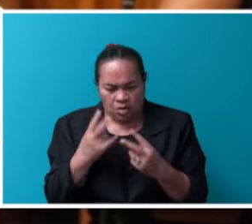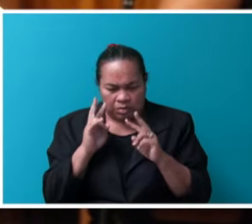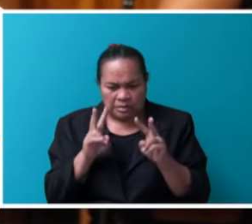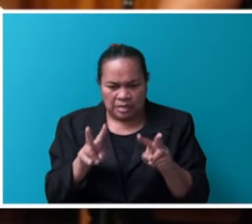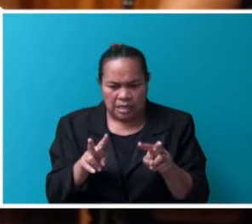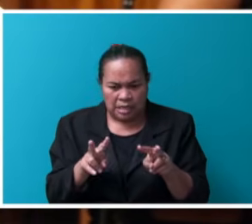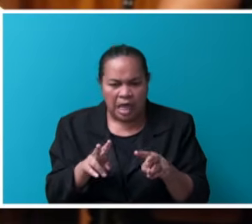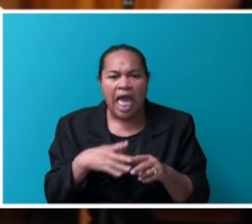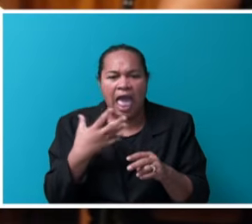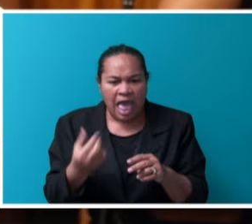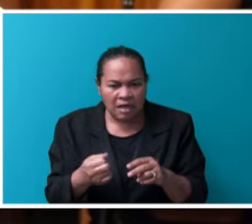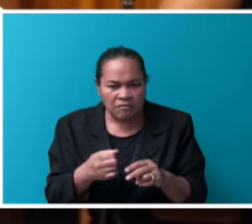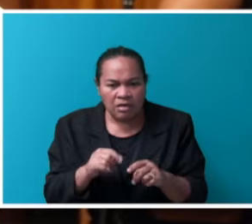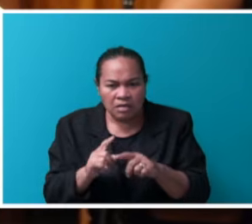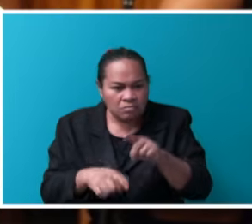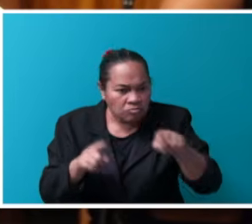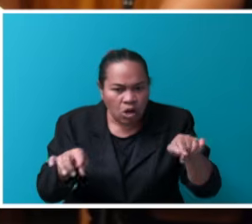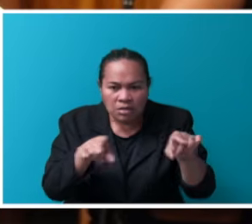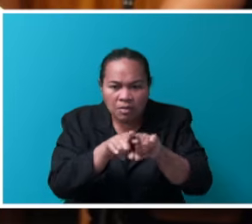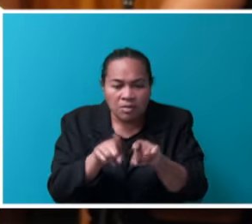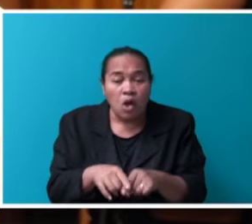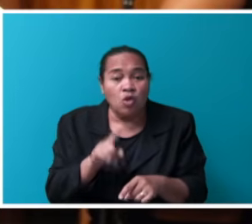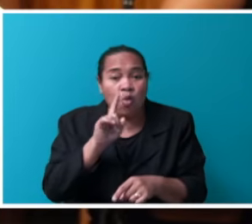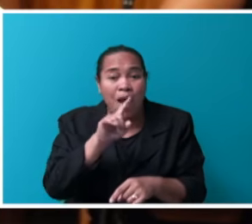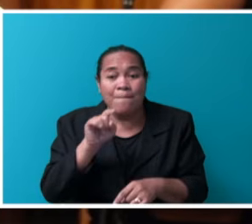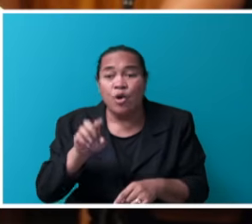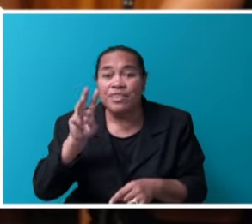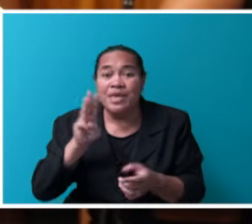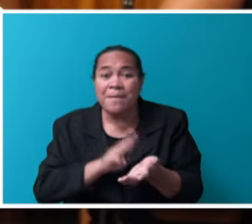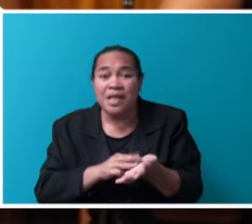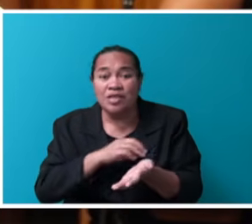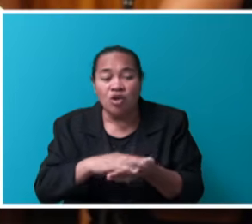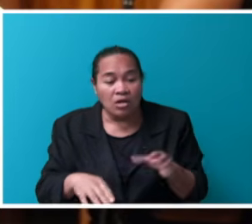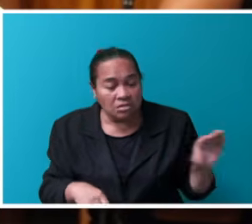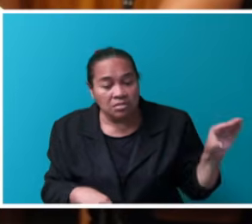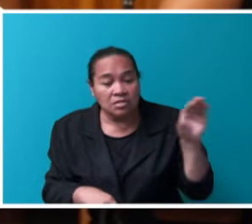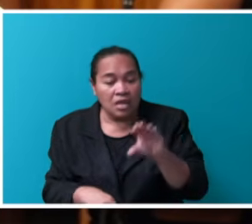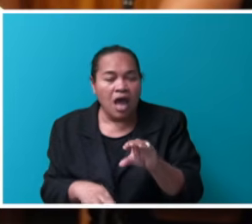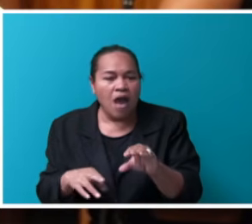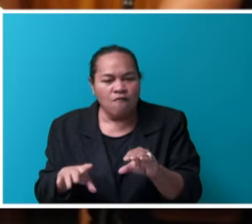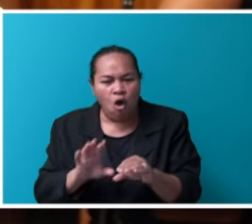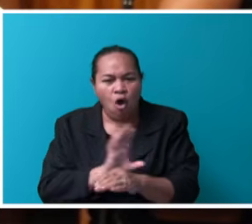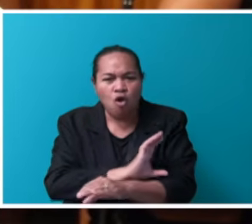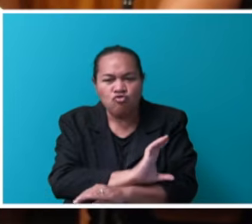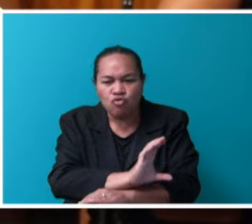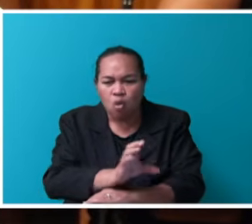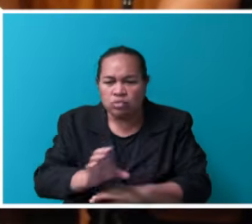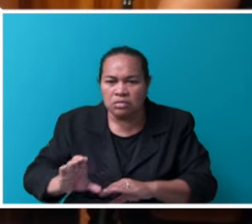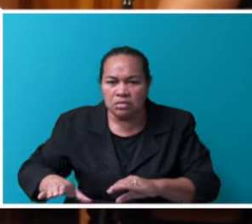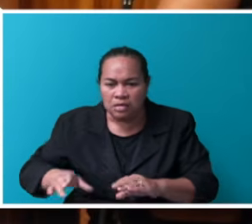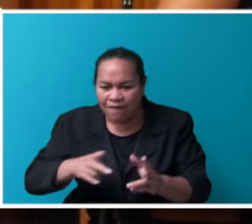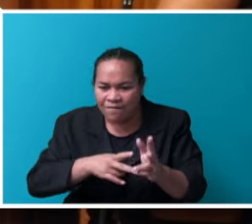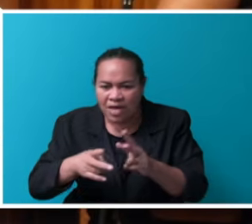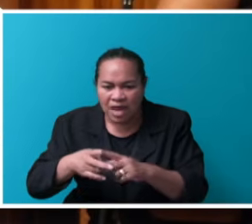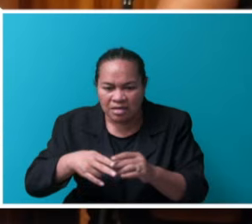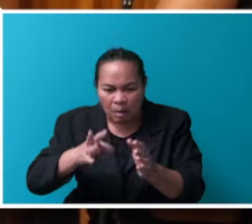erosion, the government has allocated $1.3 million for coastal protection works in Nasalai village, in